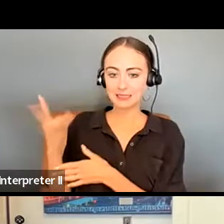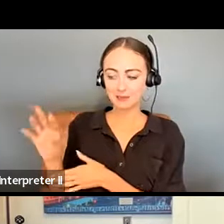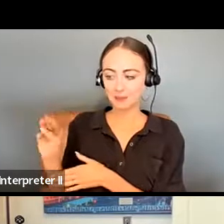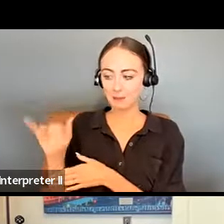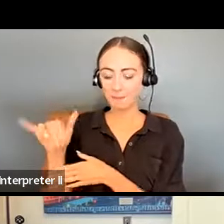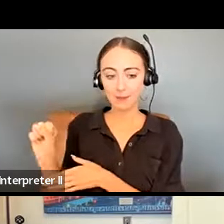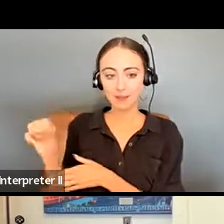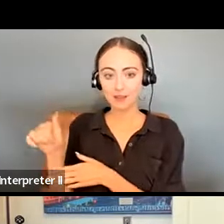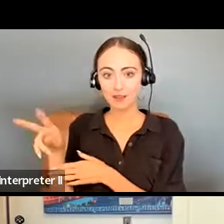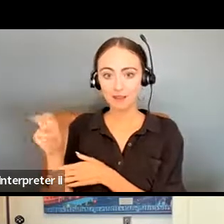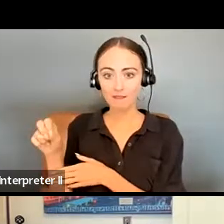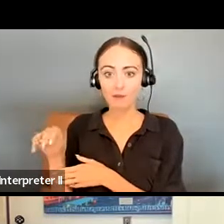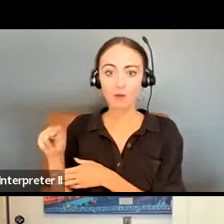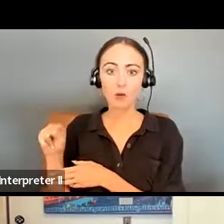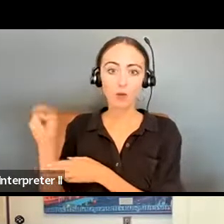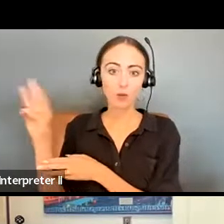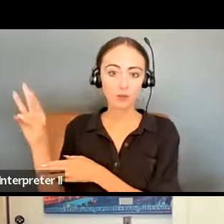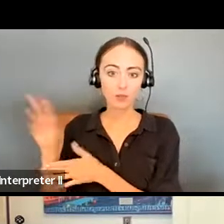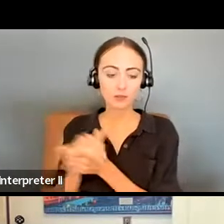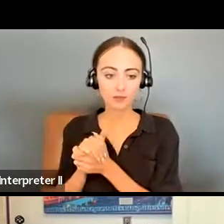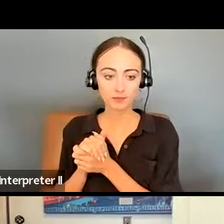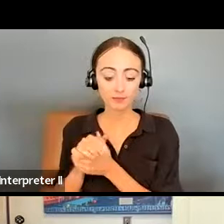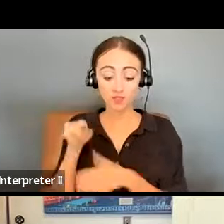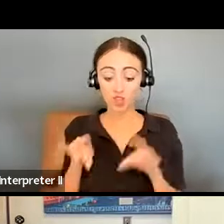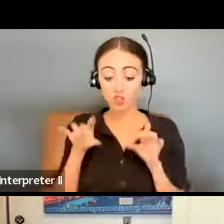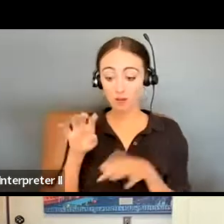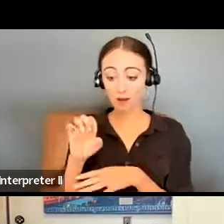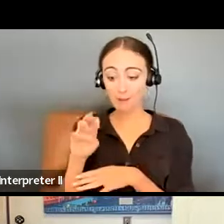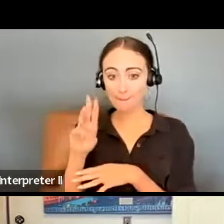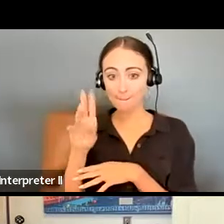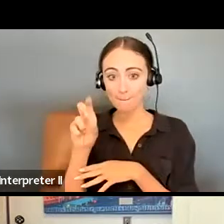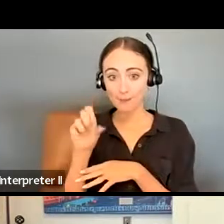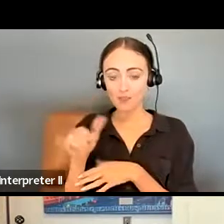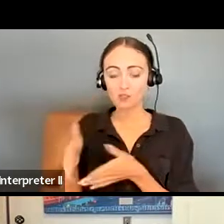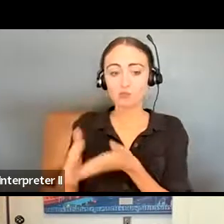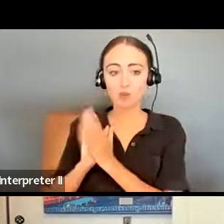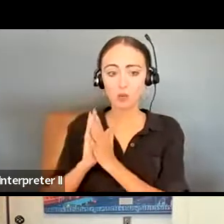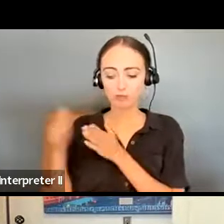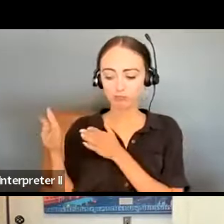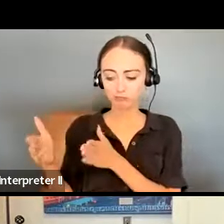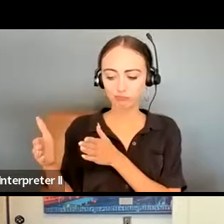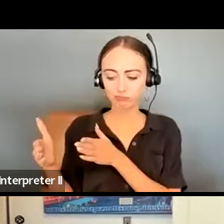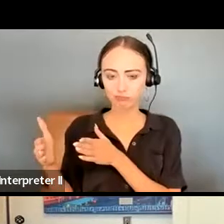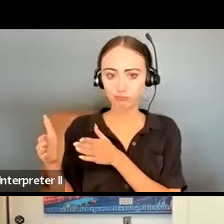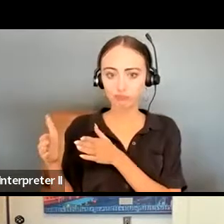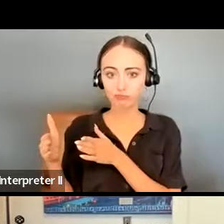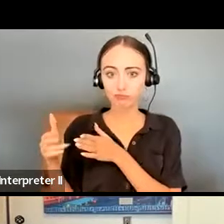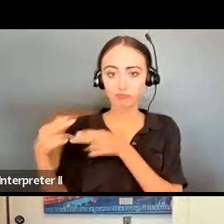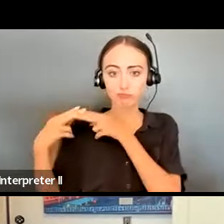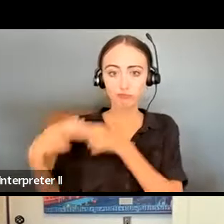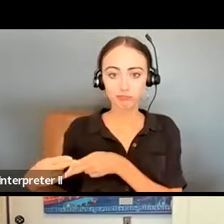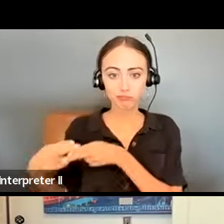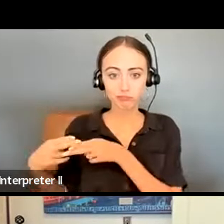Massachusetts Avenue Northwest. The Australian Embassy has requested the alley be redesignated